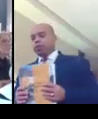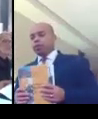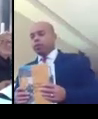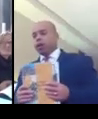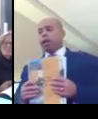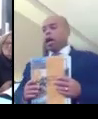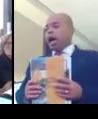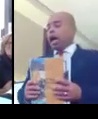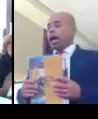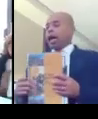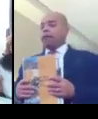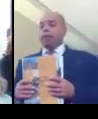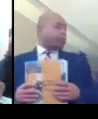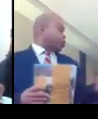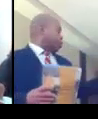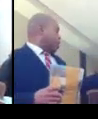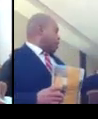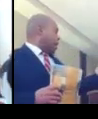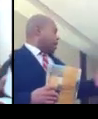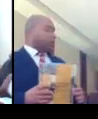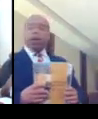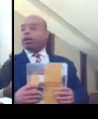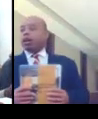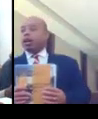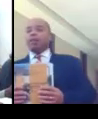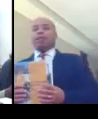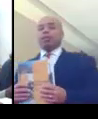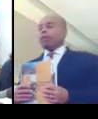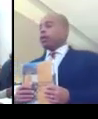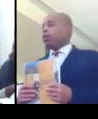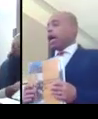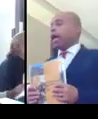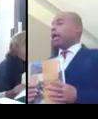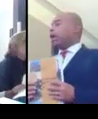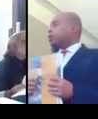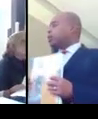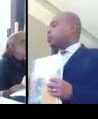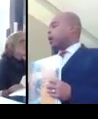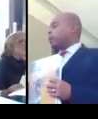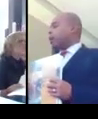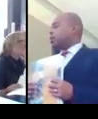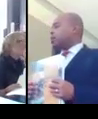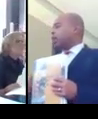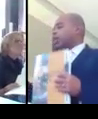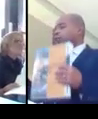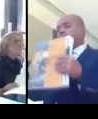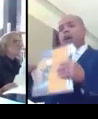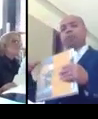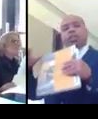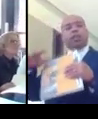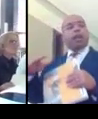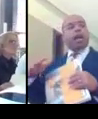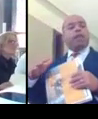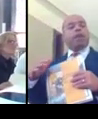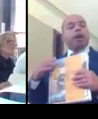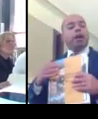Aaron Williams as well. That's Ms. Julie in the back as well, For the Ville. And so this planning process actually